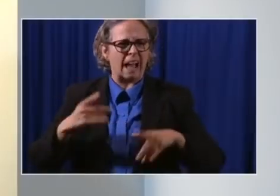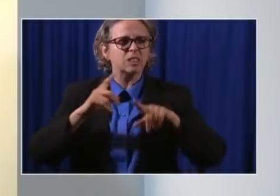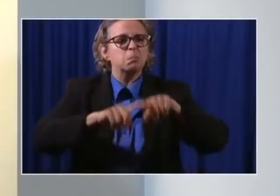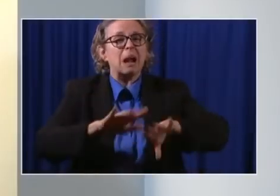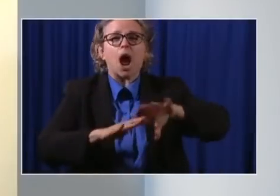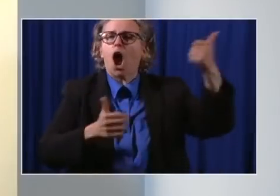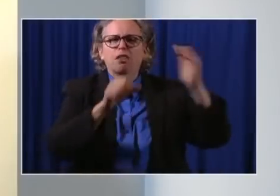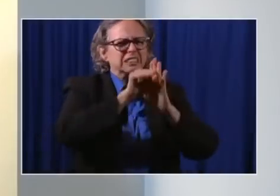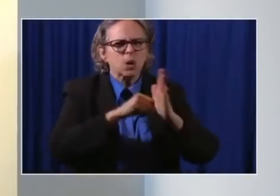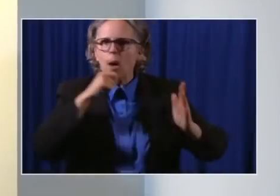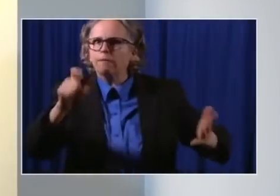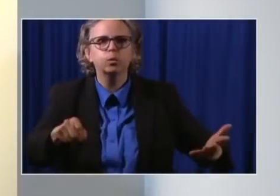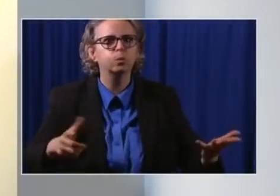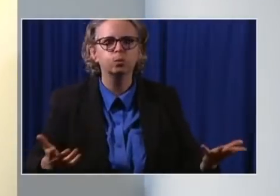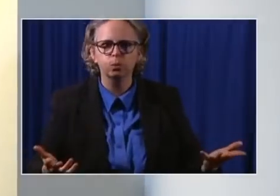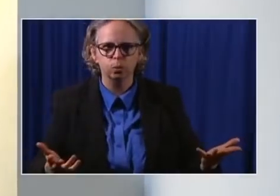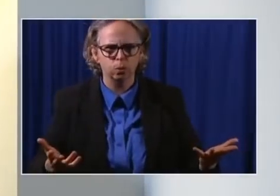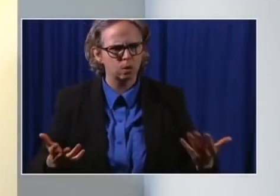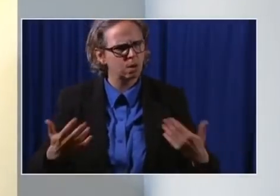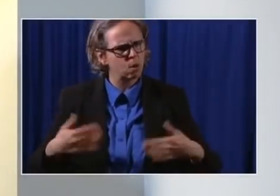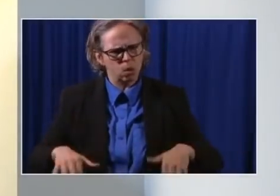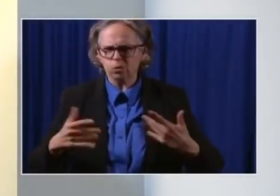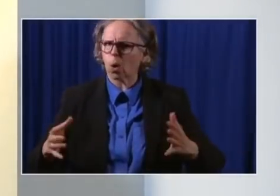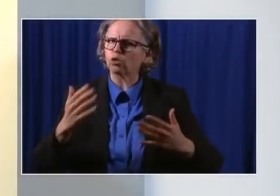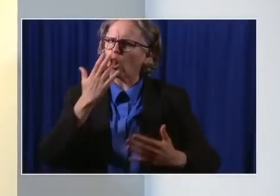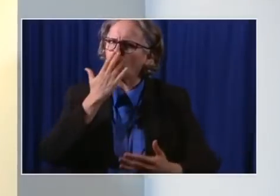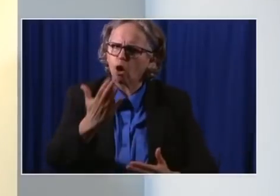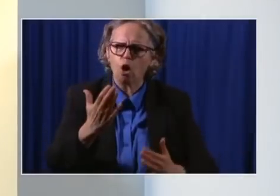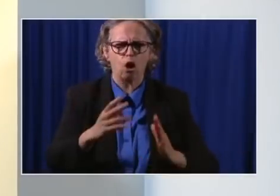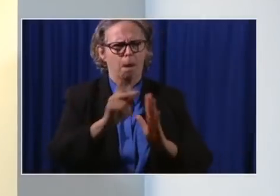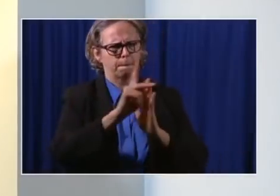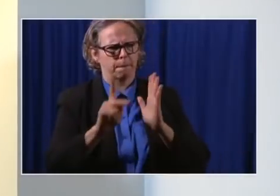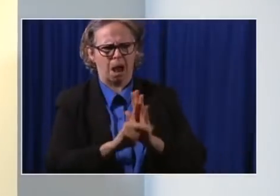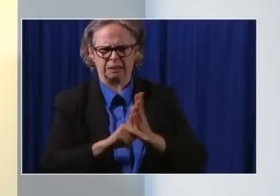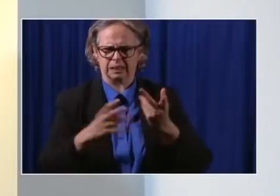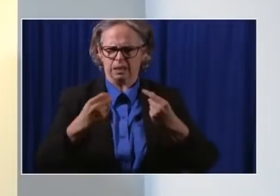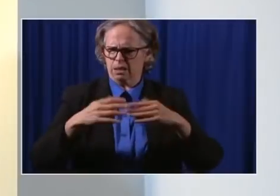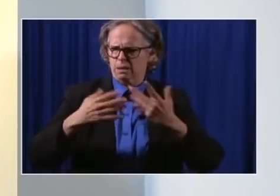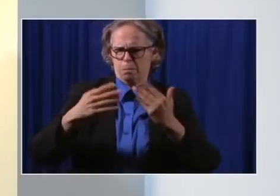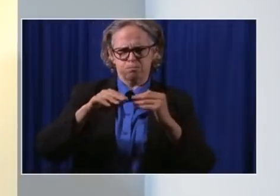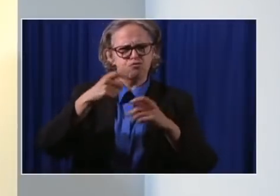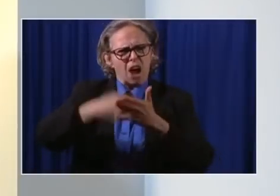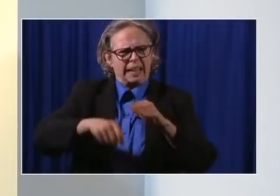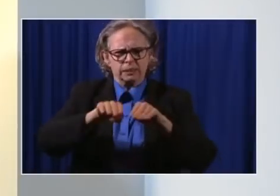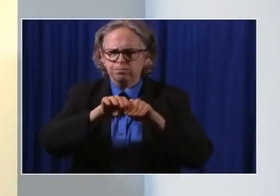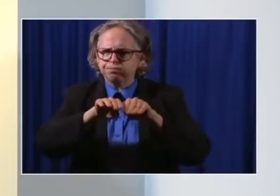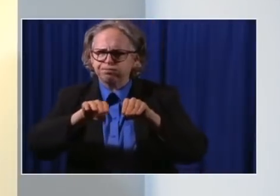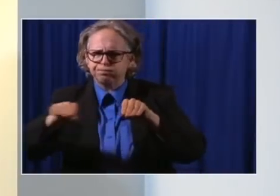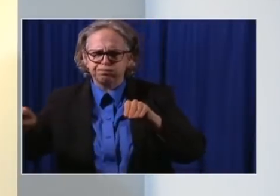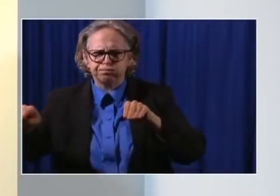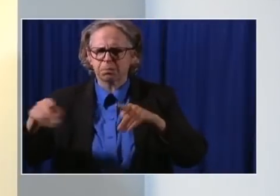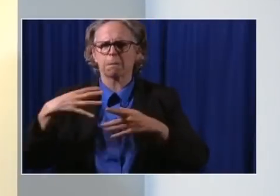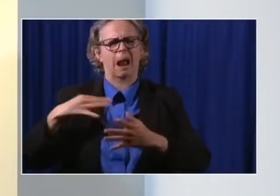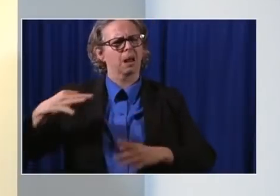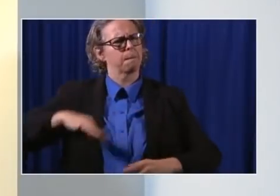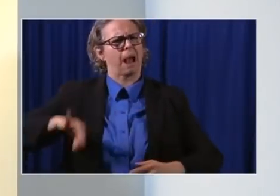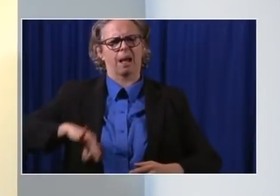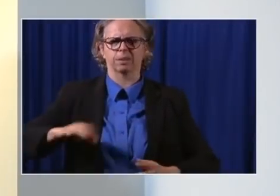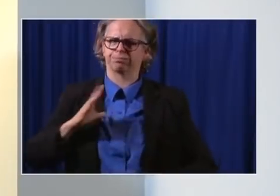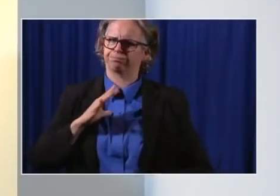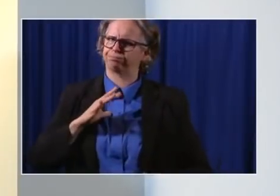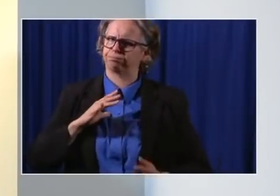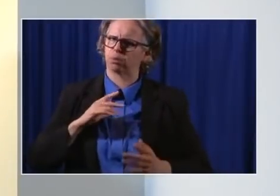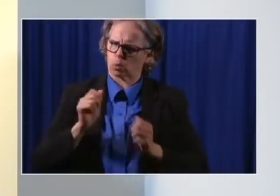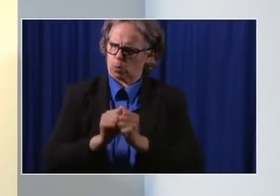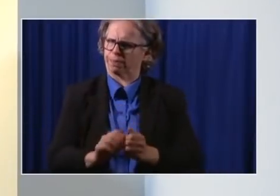energy and the volatility of price and availability that goes with it. So there are a lot of good things